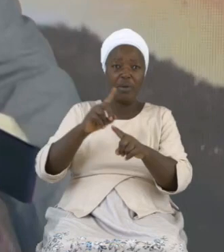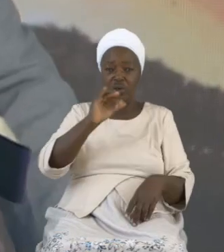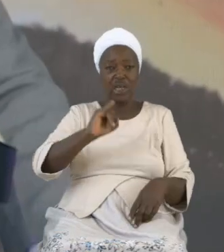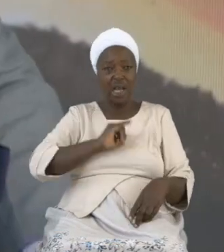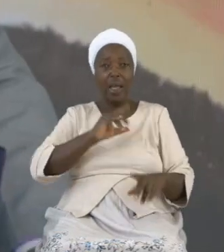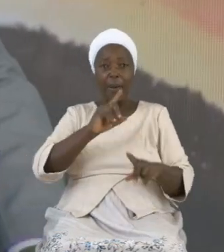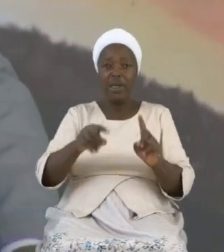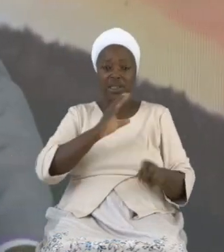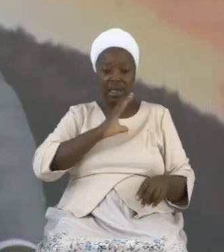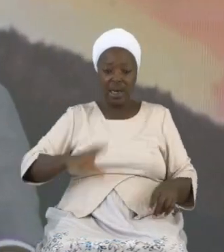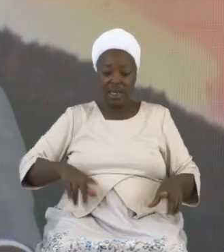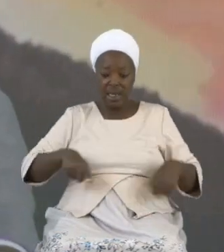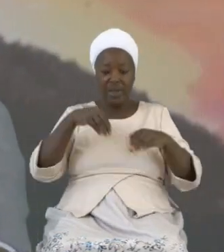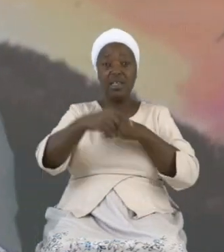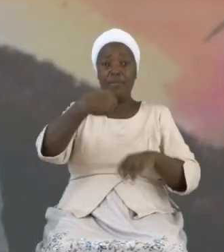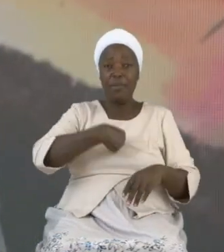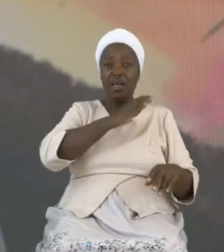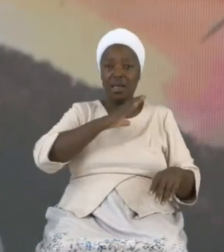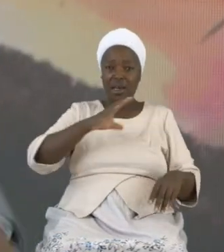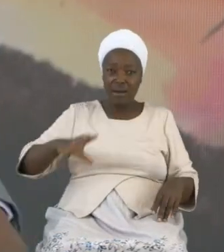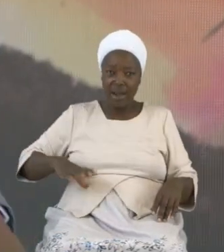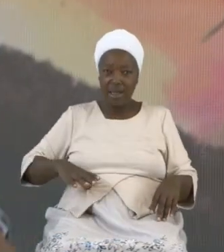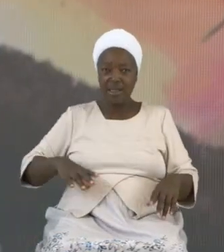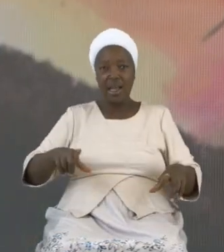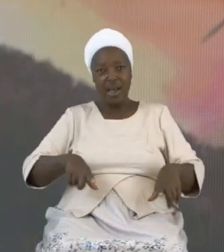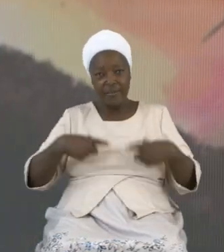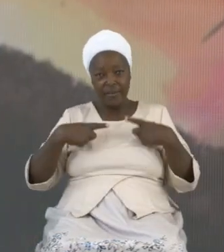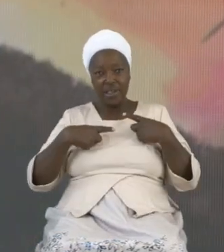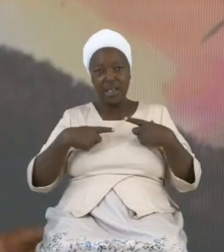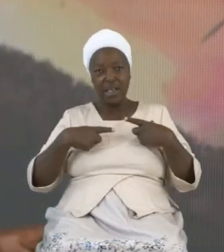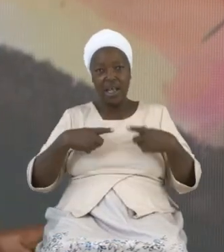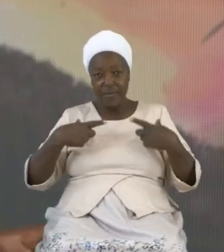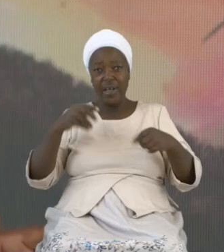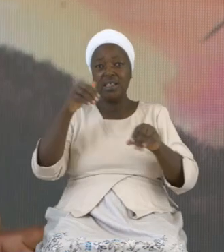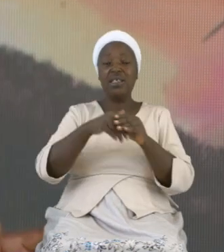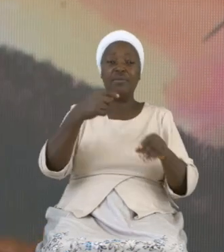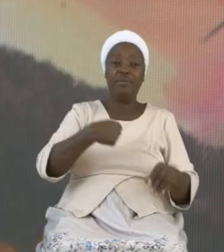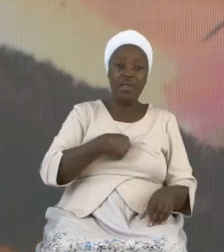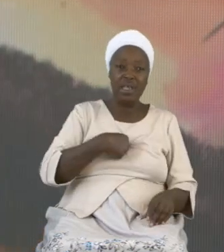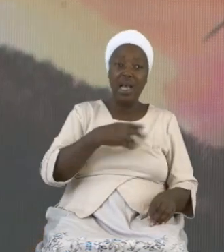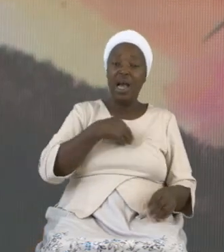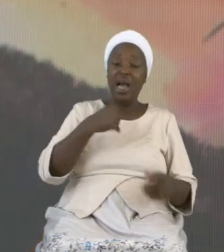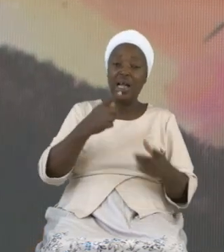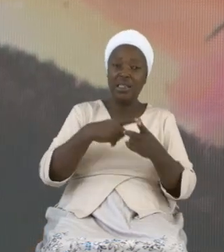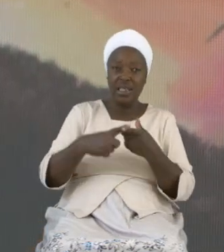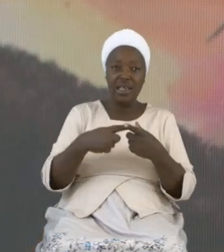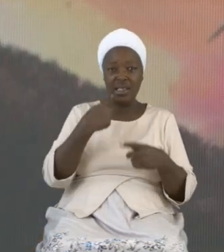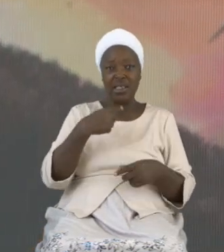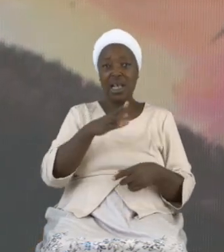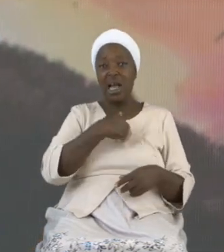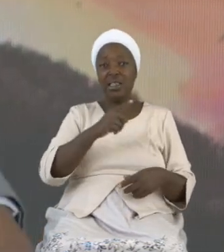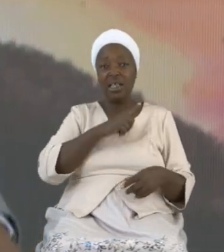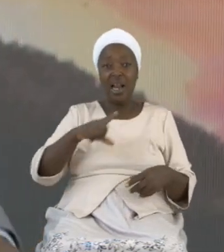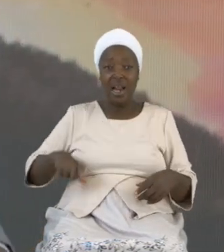Christ liveth. Liveth. Liveth in me. And then he says, and the life which I